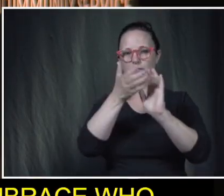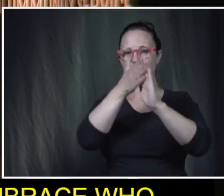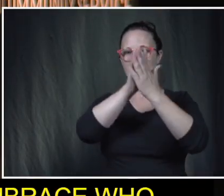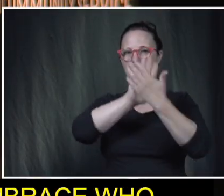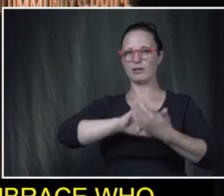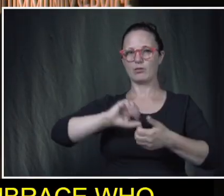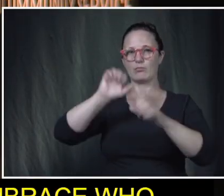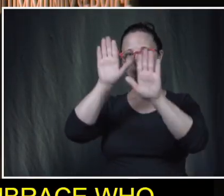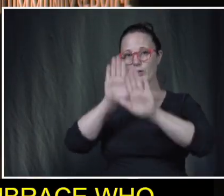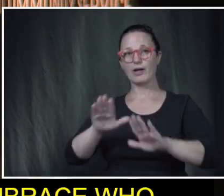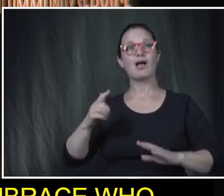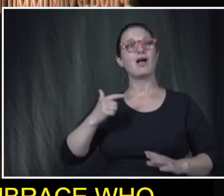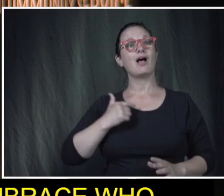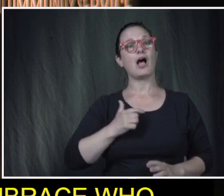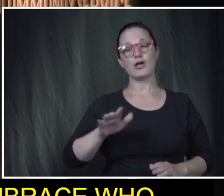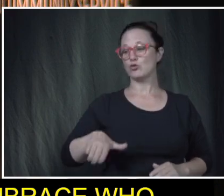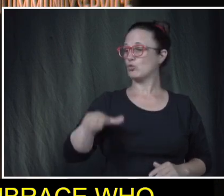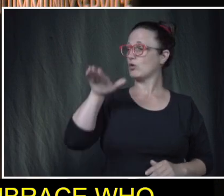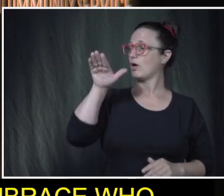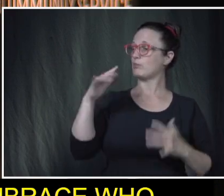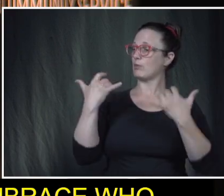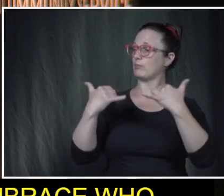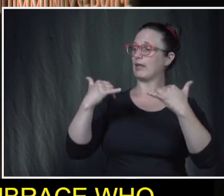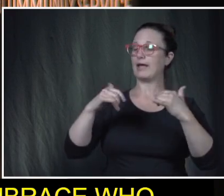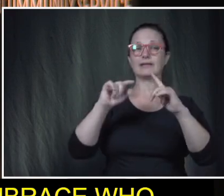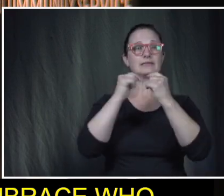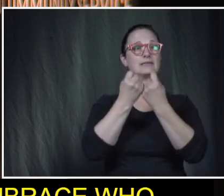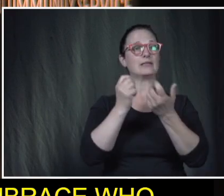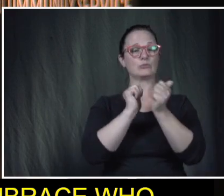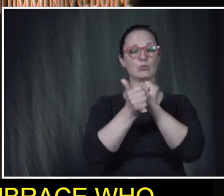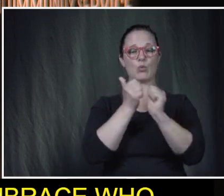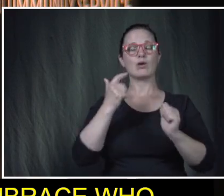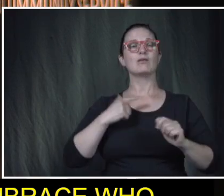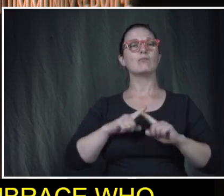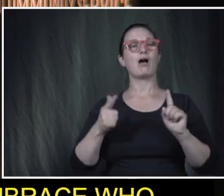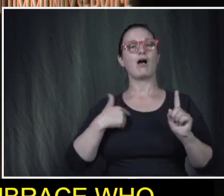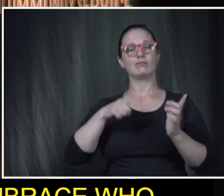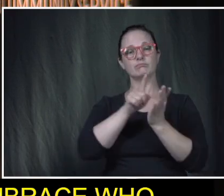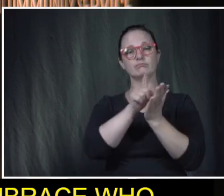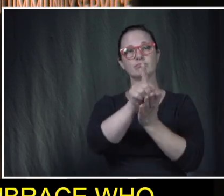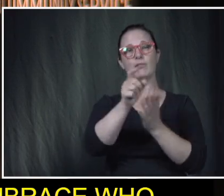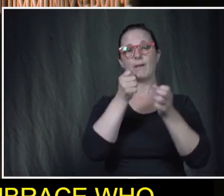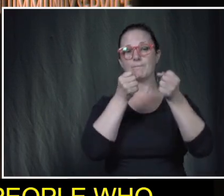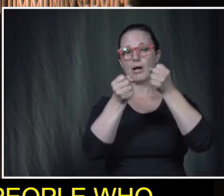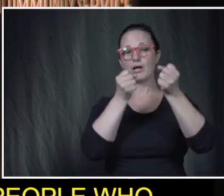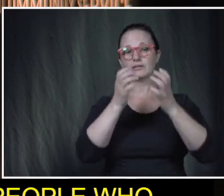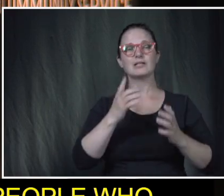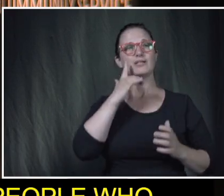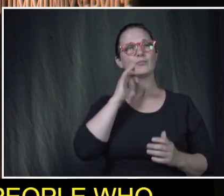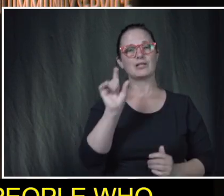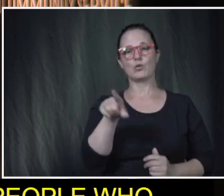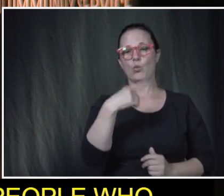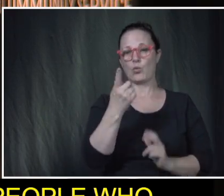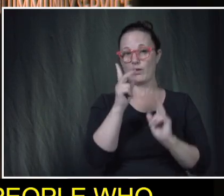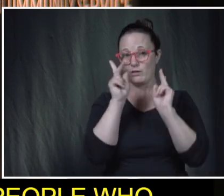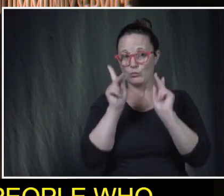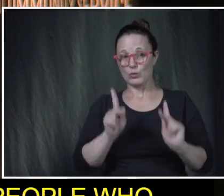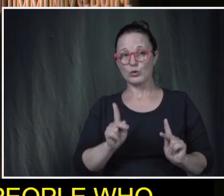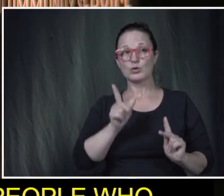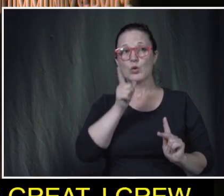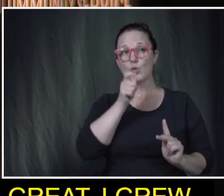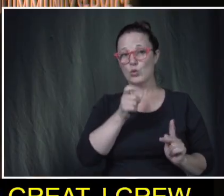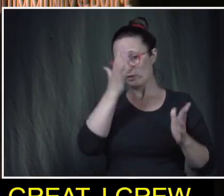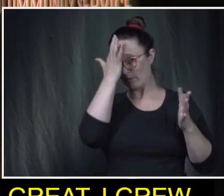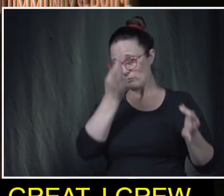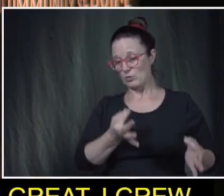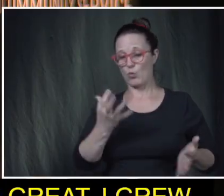grew up playing other team sports, but I fell in love with boxing for one reason. The only person who determines who win or lose